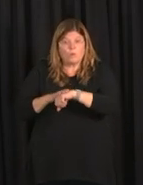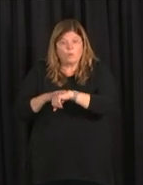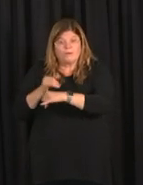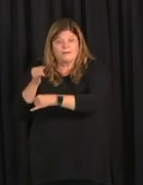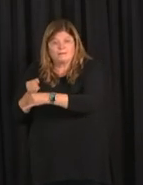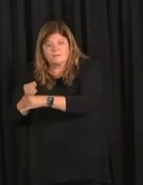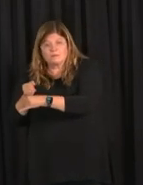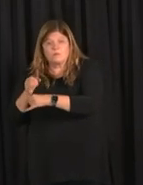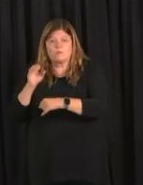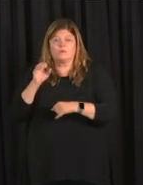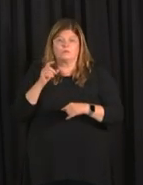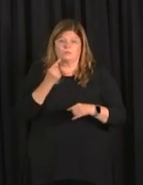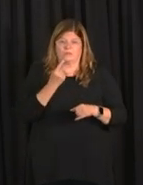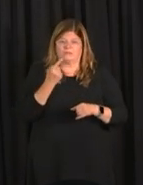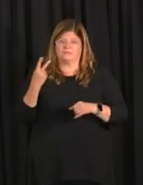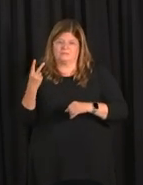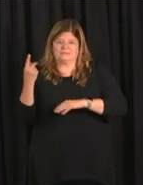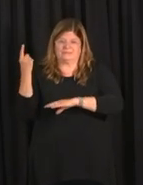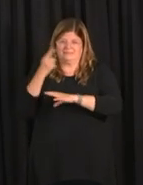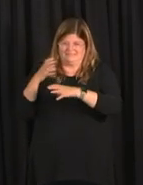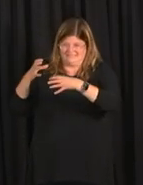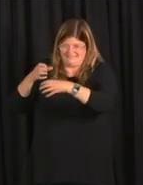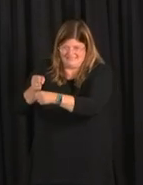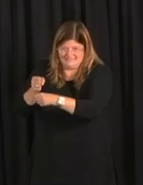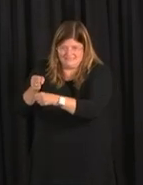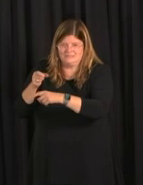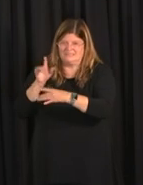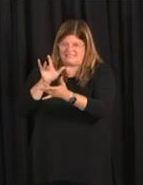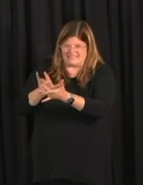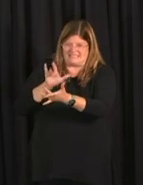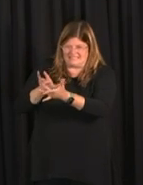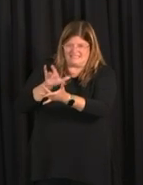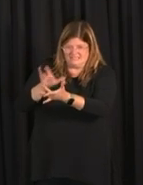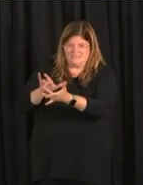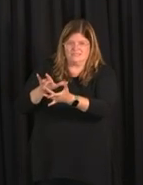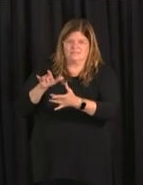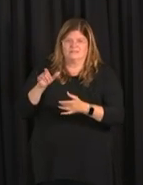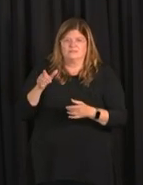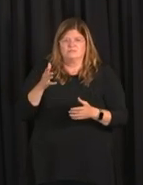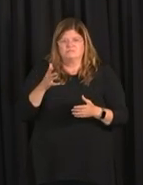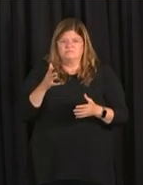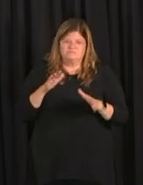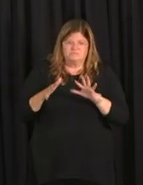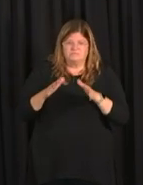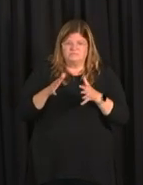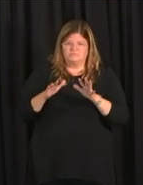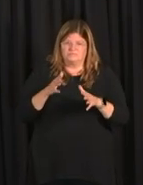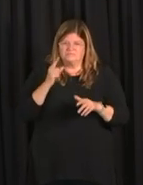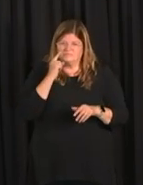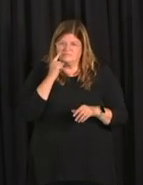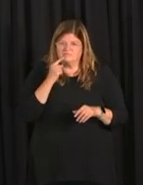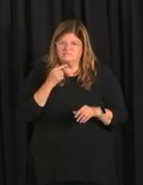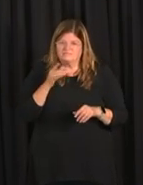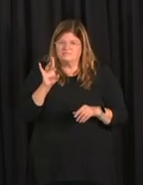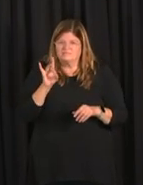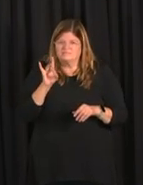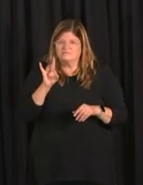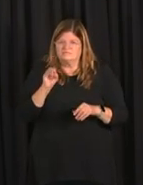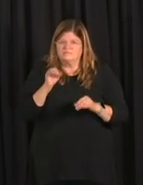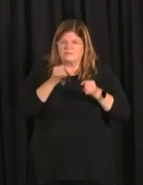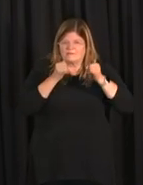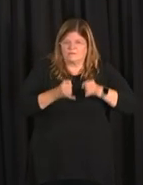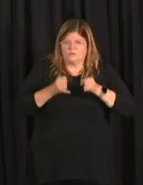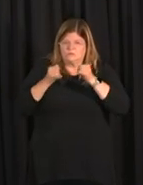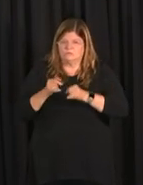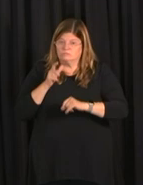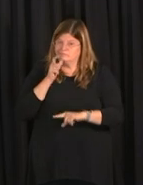or within 1 to 2 days of us reaching them. We had about 80, which means we had about 80